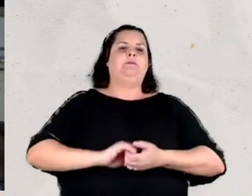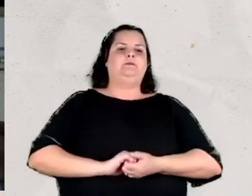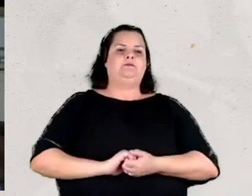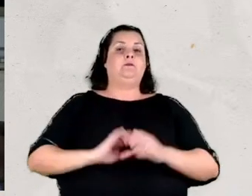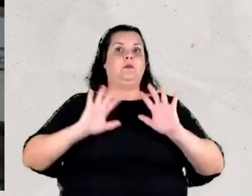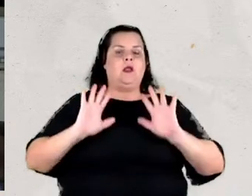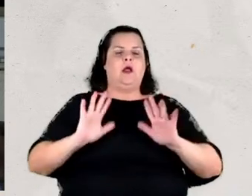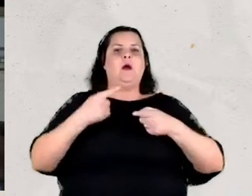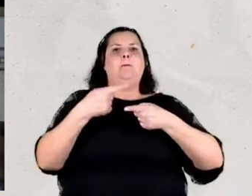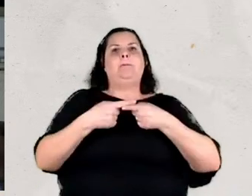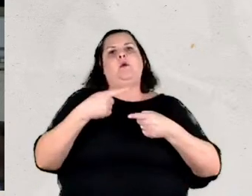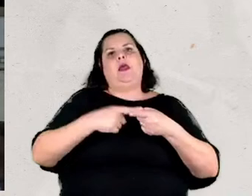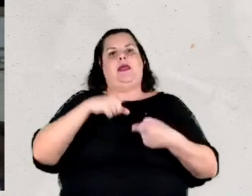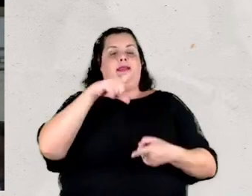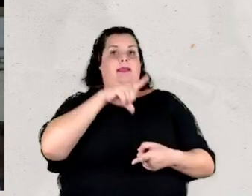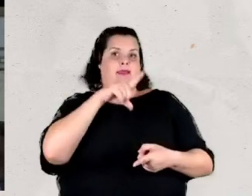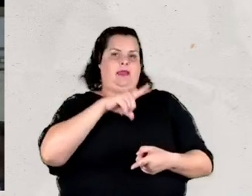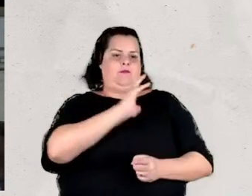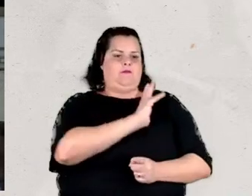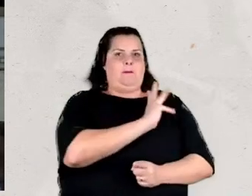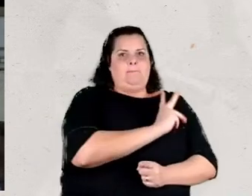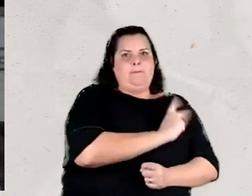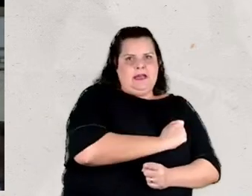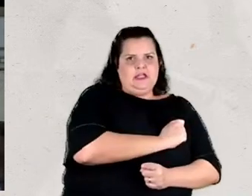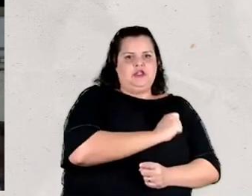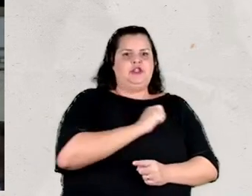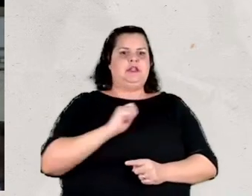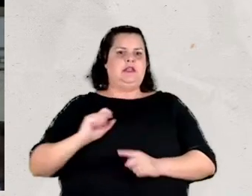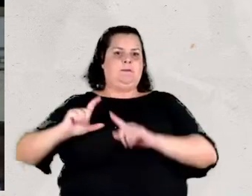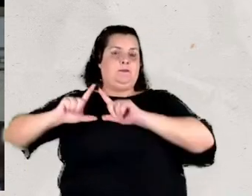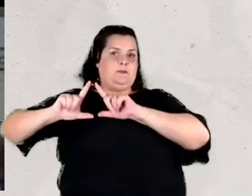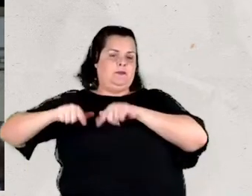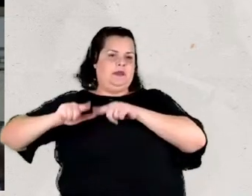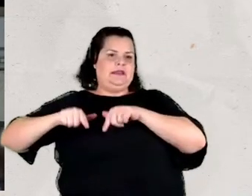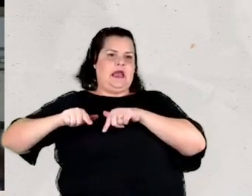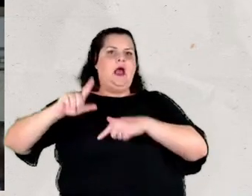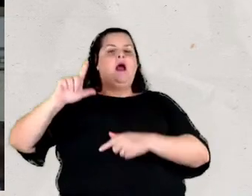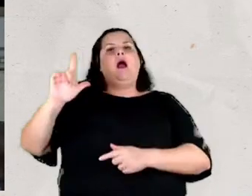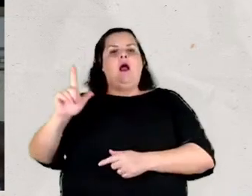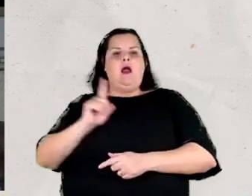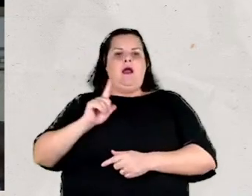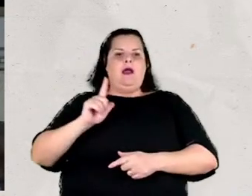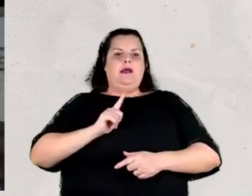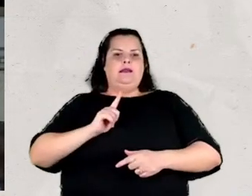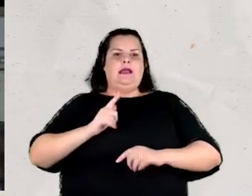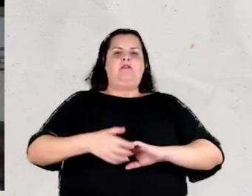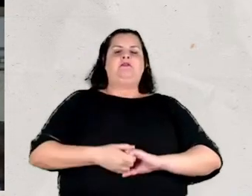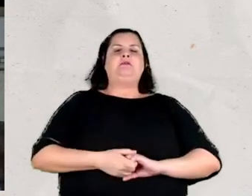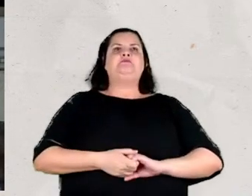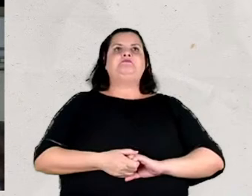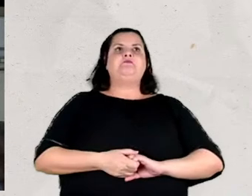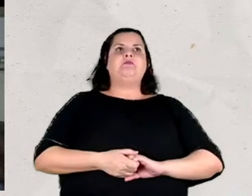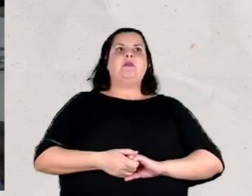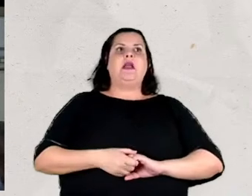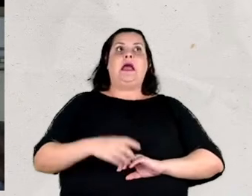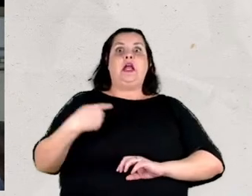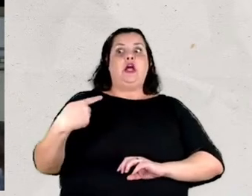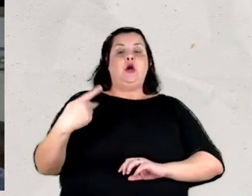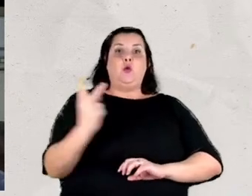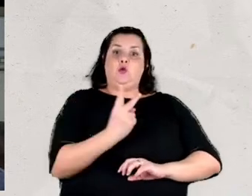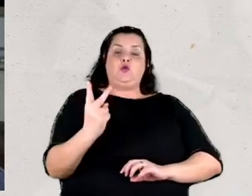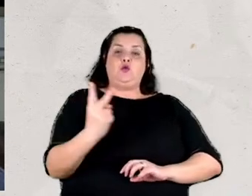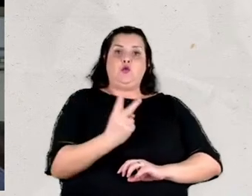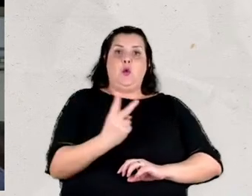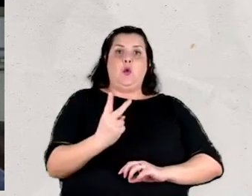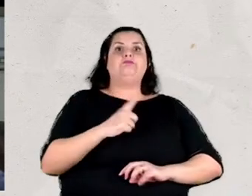and that we don't understand each other, and this is why we have this conflict that is going forever. You think